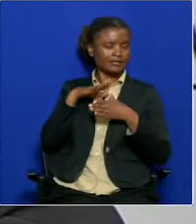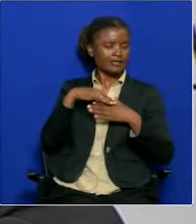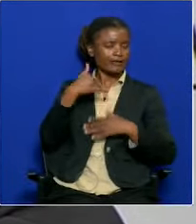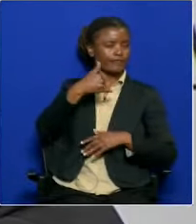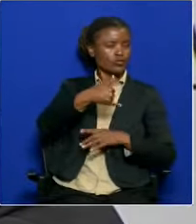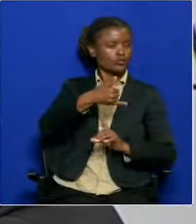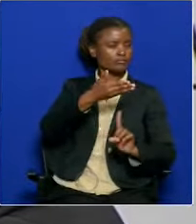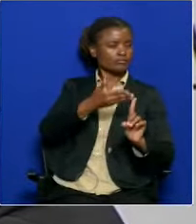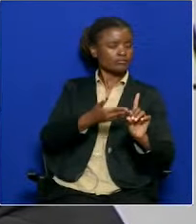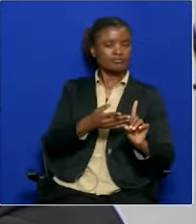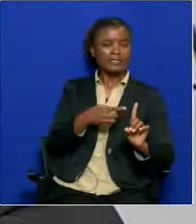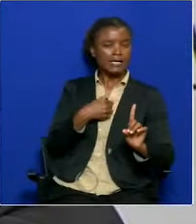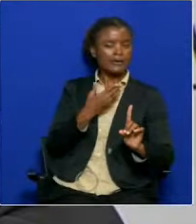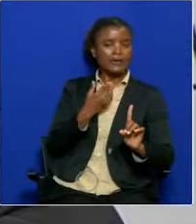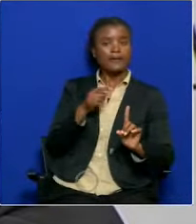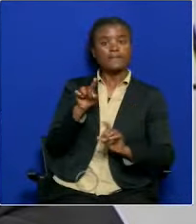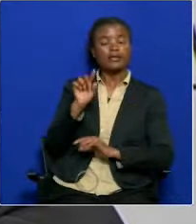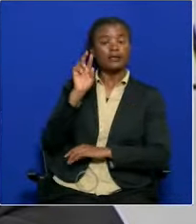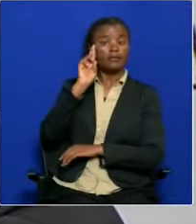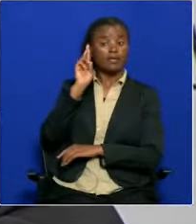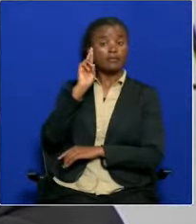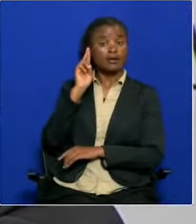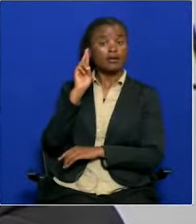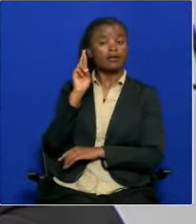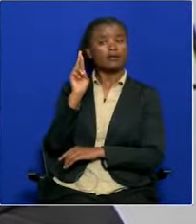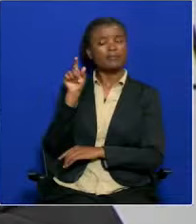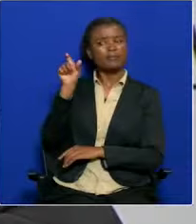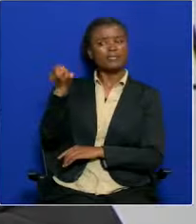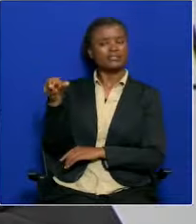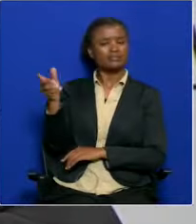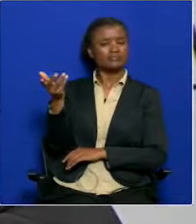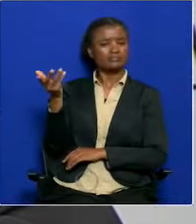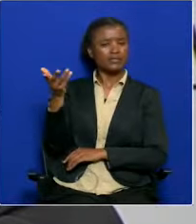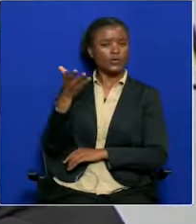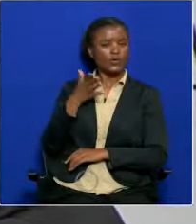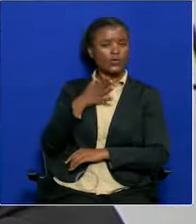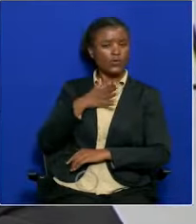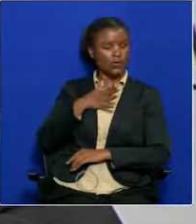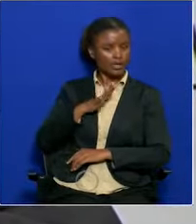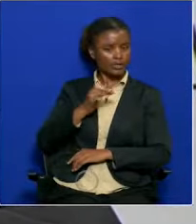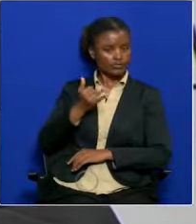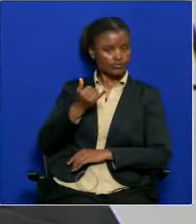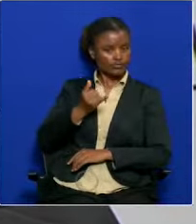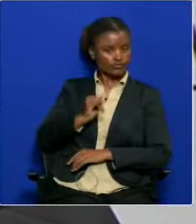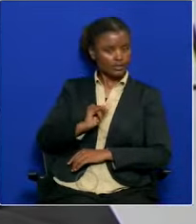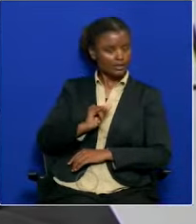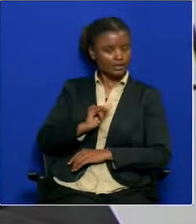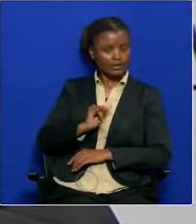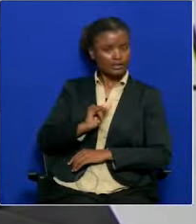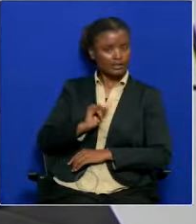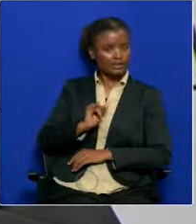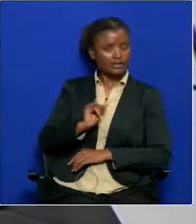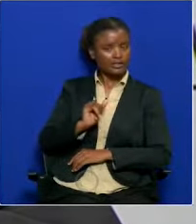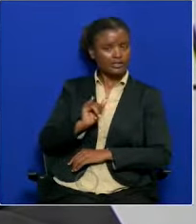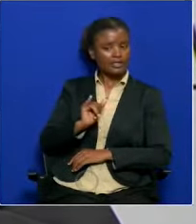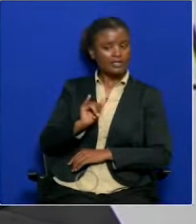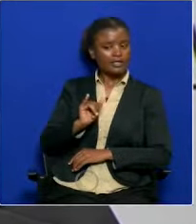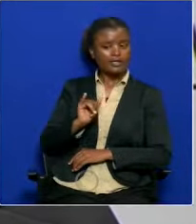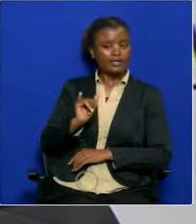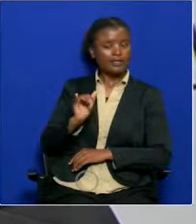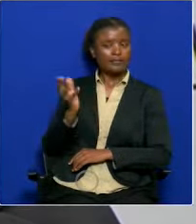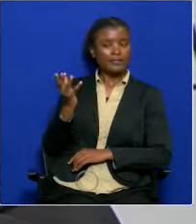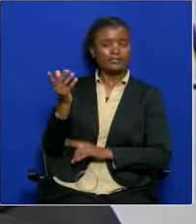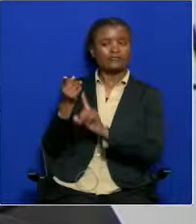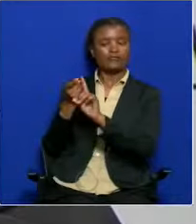wanted to check with somebody from Mamelodi, but I'm not sure. But